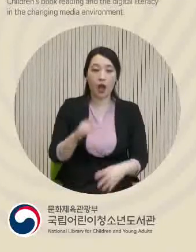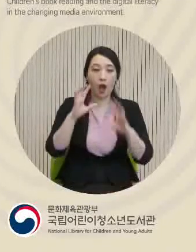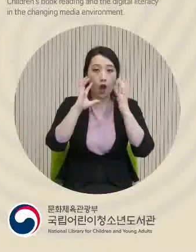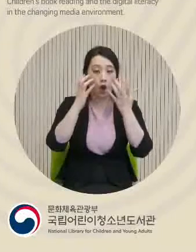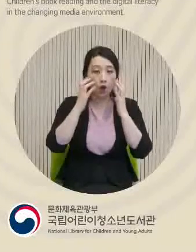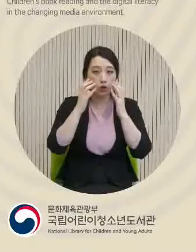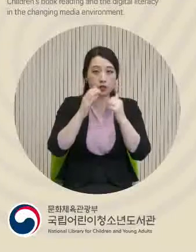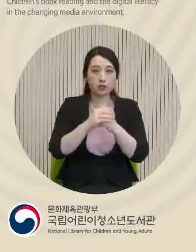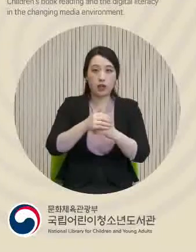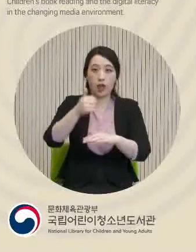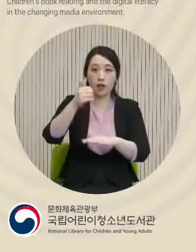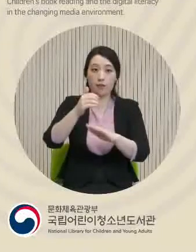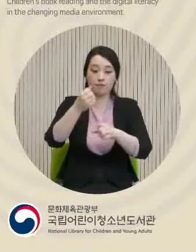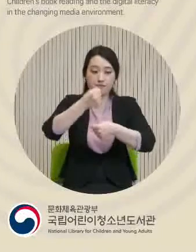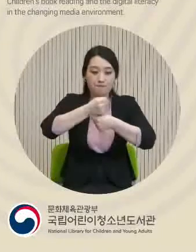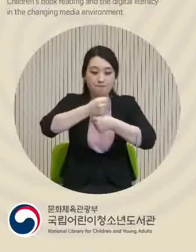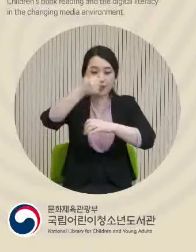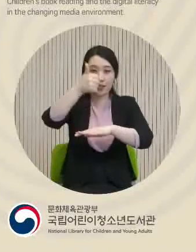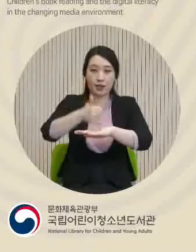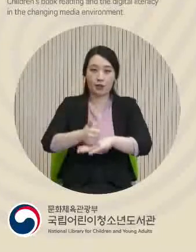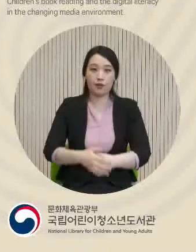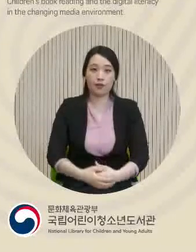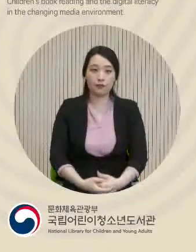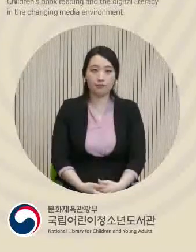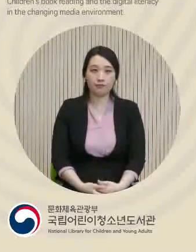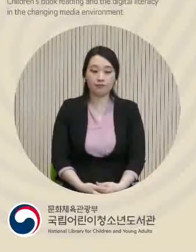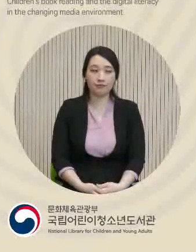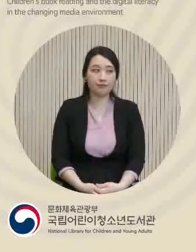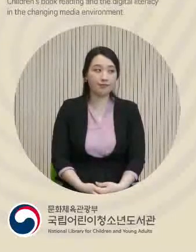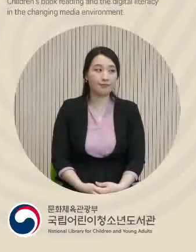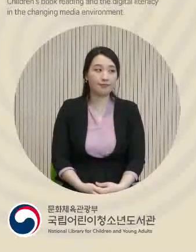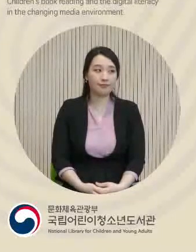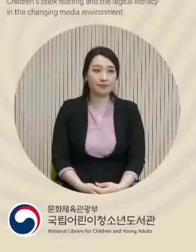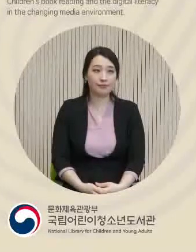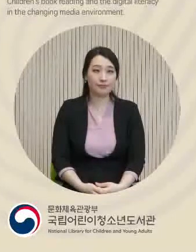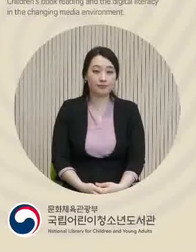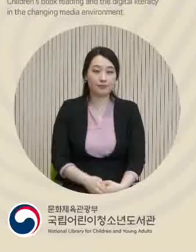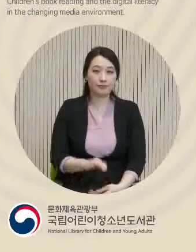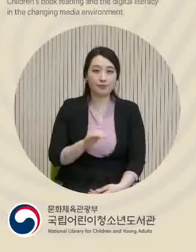And this is the bookstagrams shared on the Padlets.